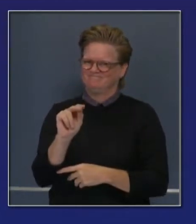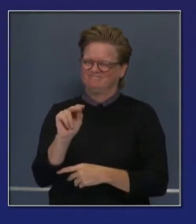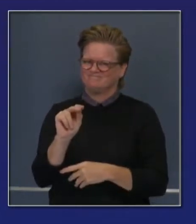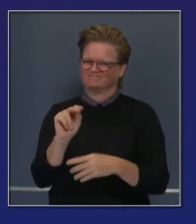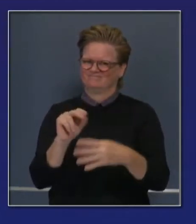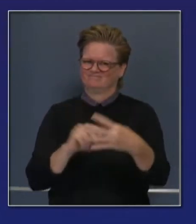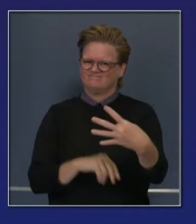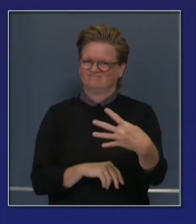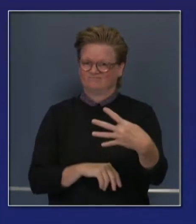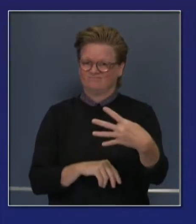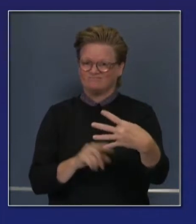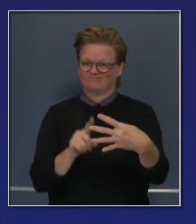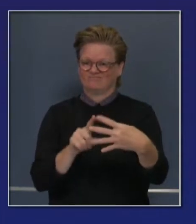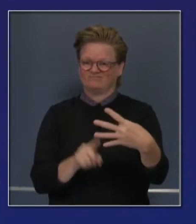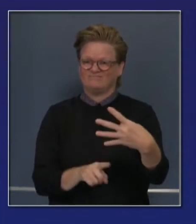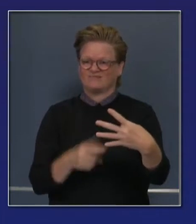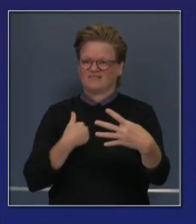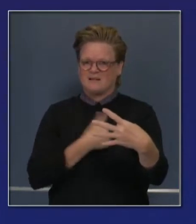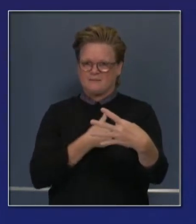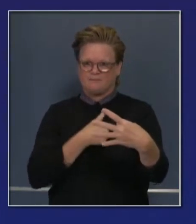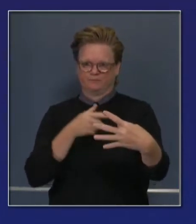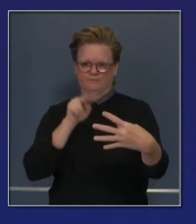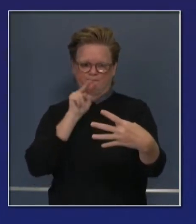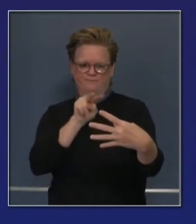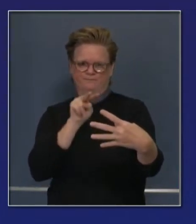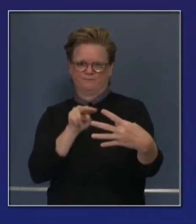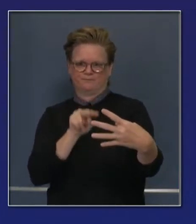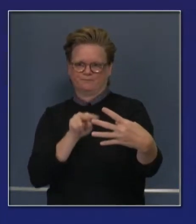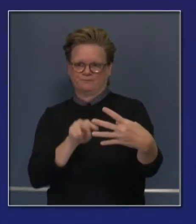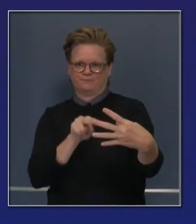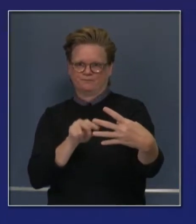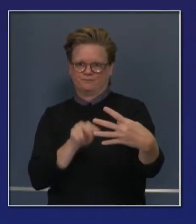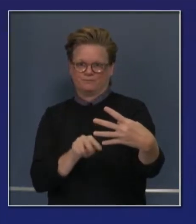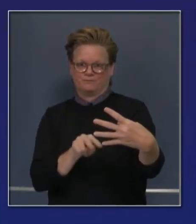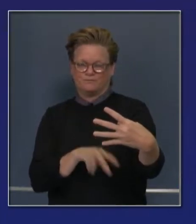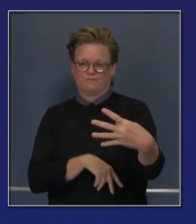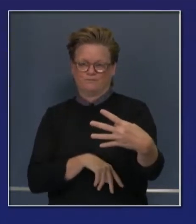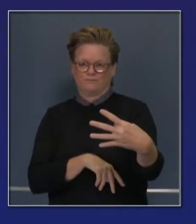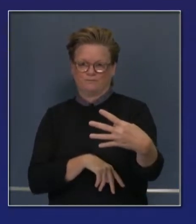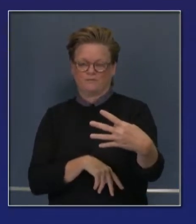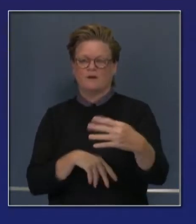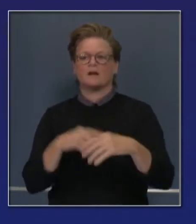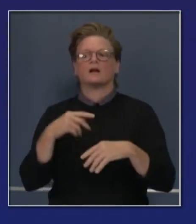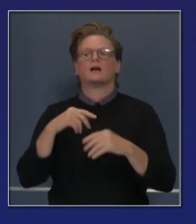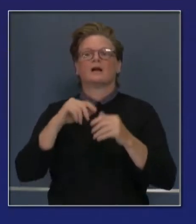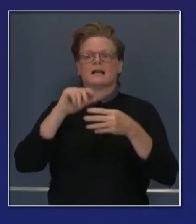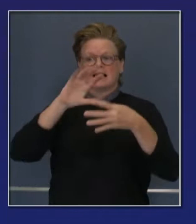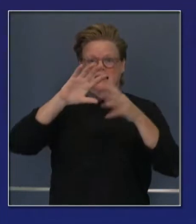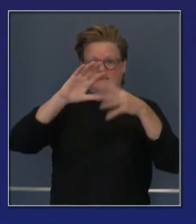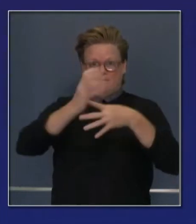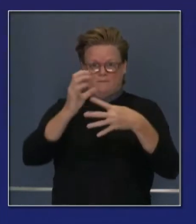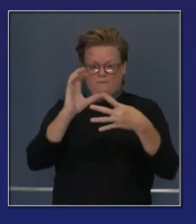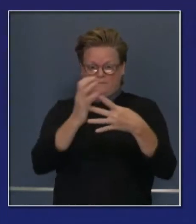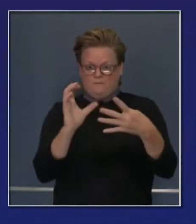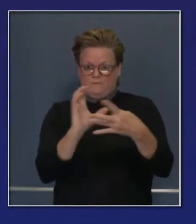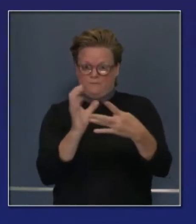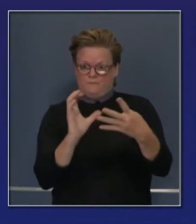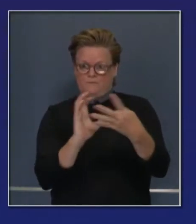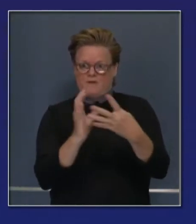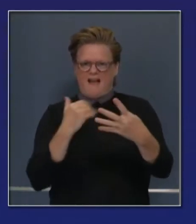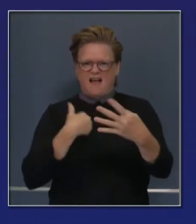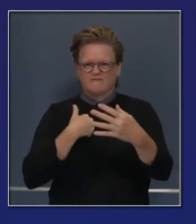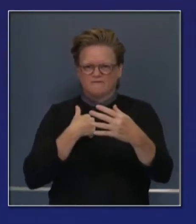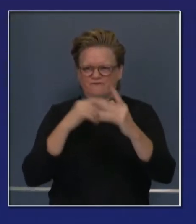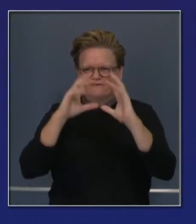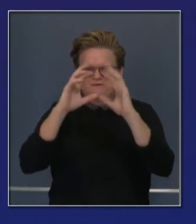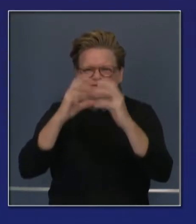Quite the contrary. These are the guidelines, these color-coded county guidelines that we're putting forward to get us through this flu